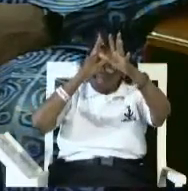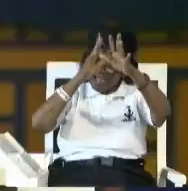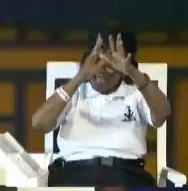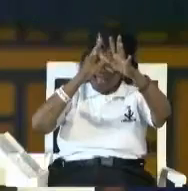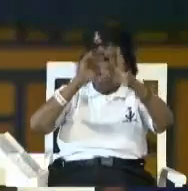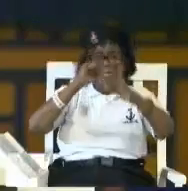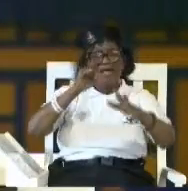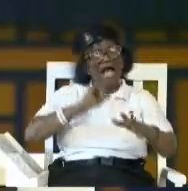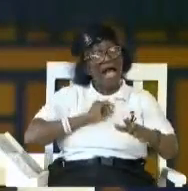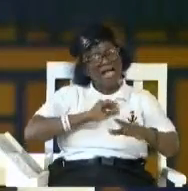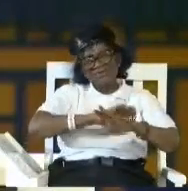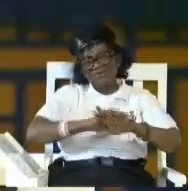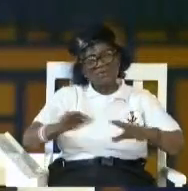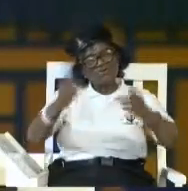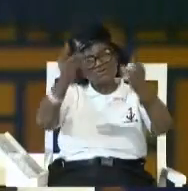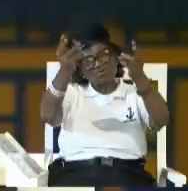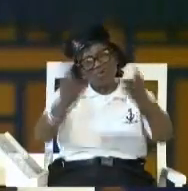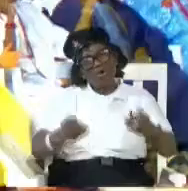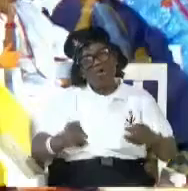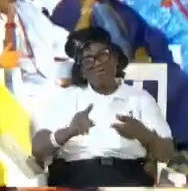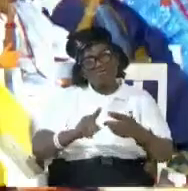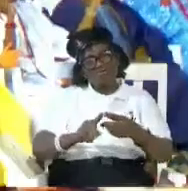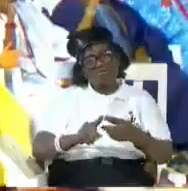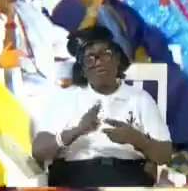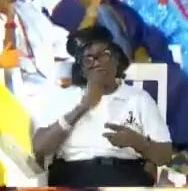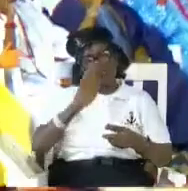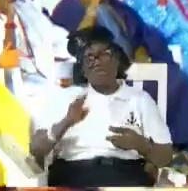I don't want to be ordinary.